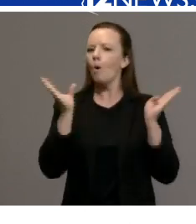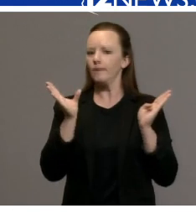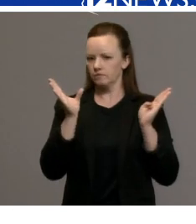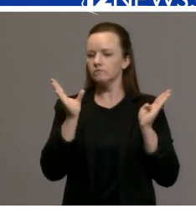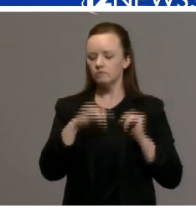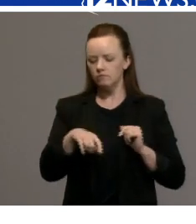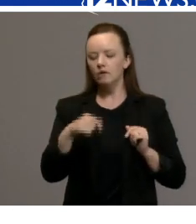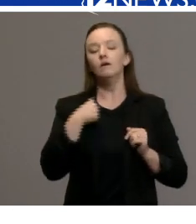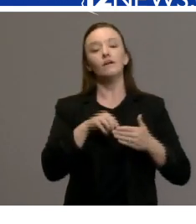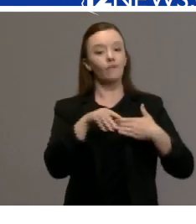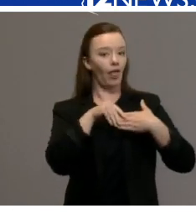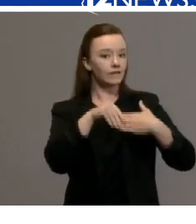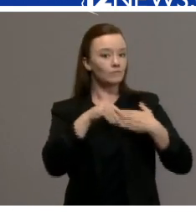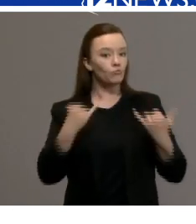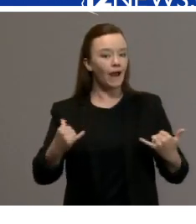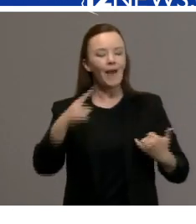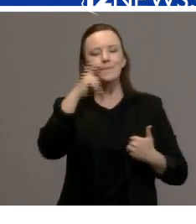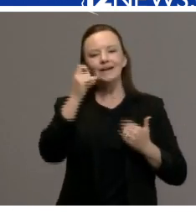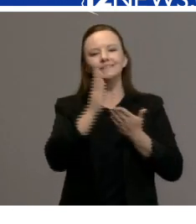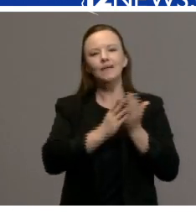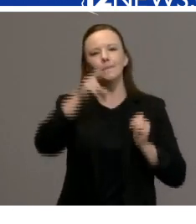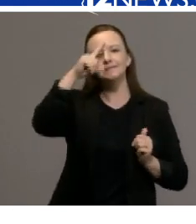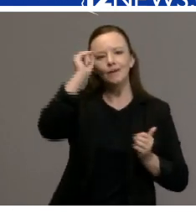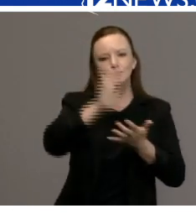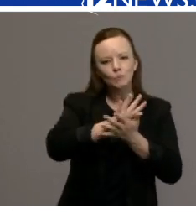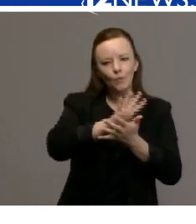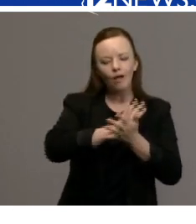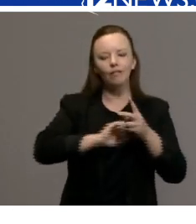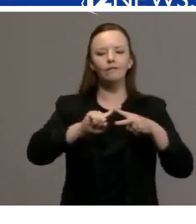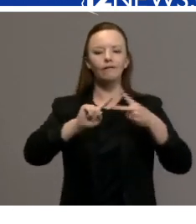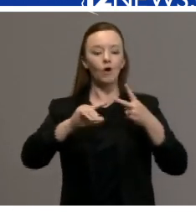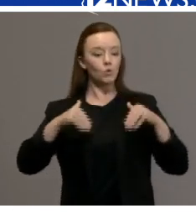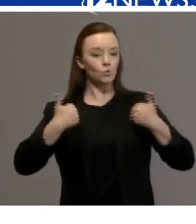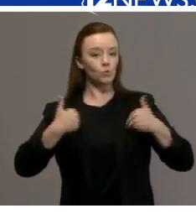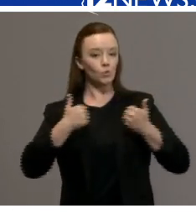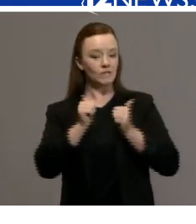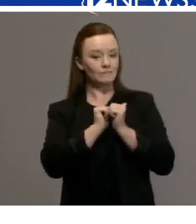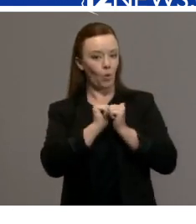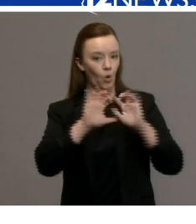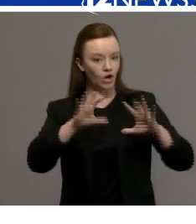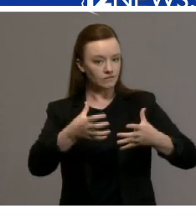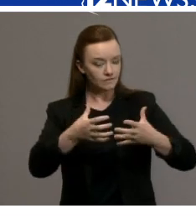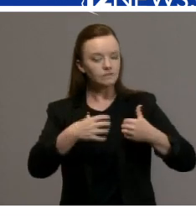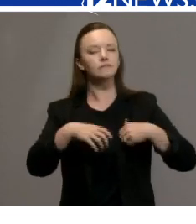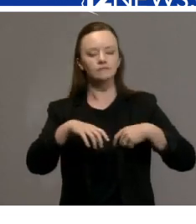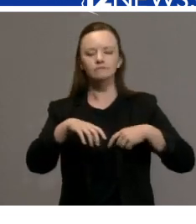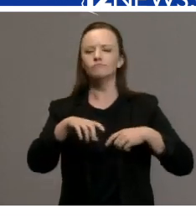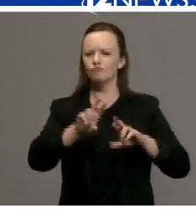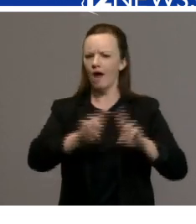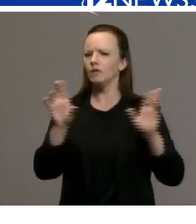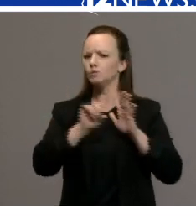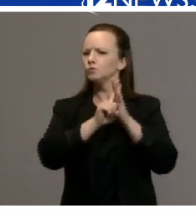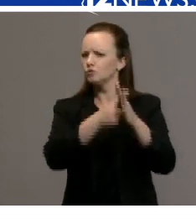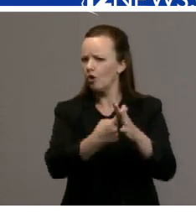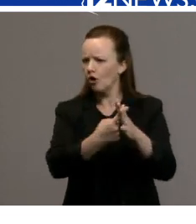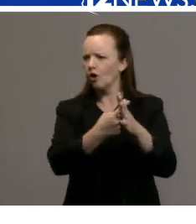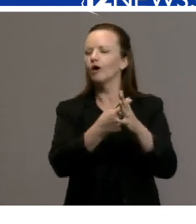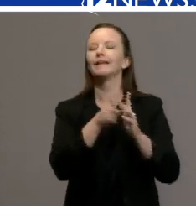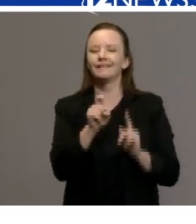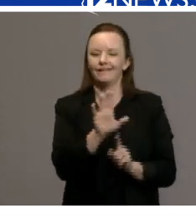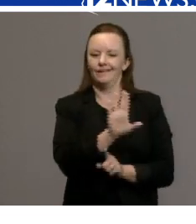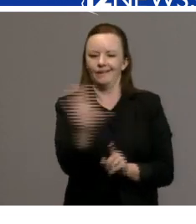and youth leagues that are ready to begin. They need clarity on direction, and the direction is that they can begin and they can